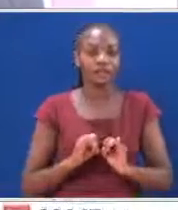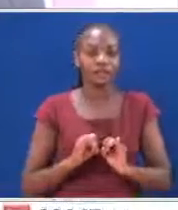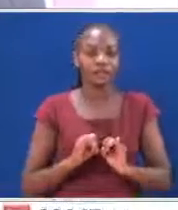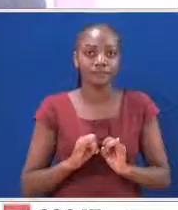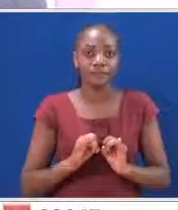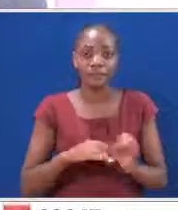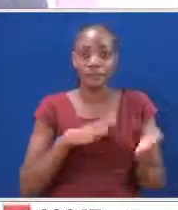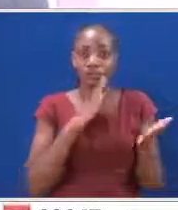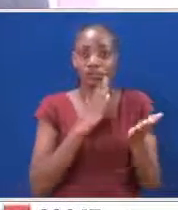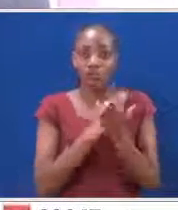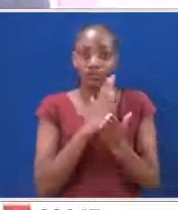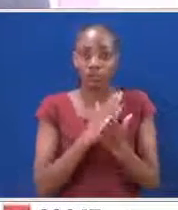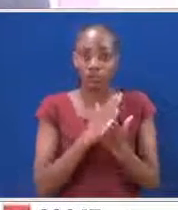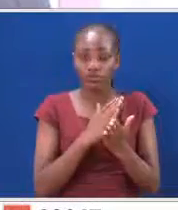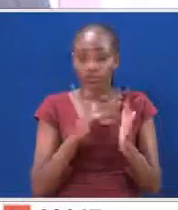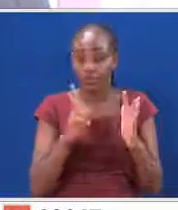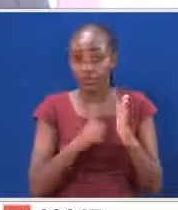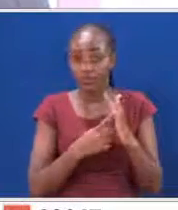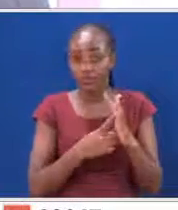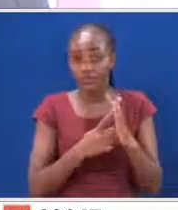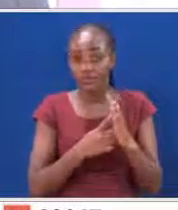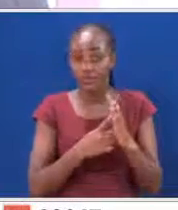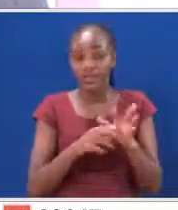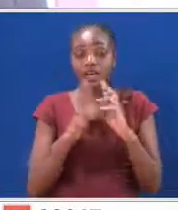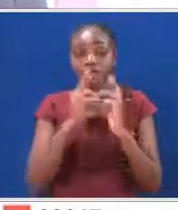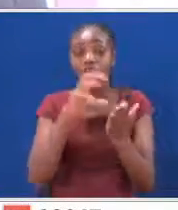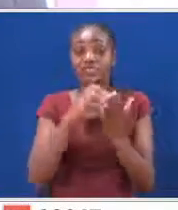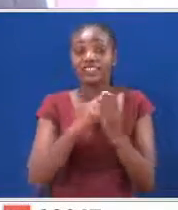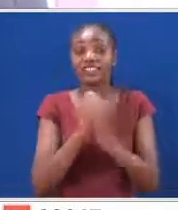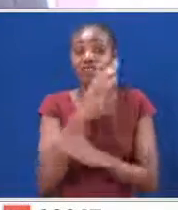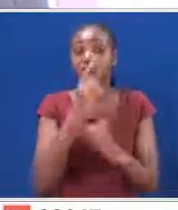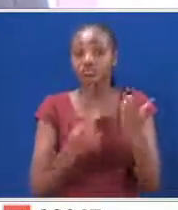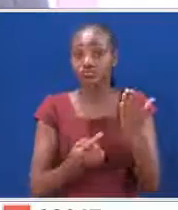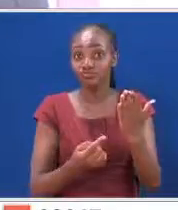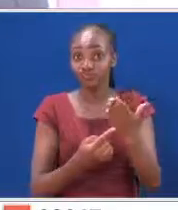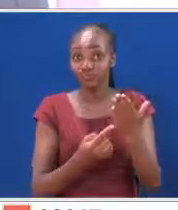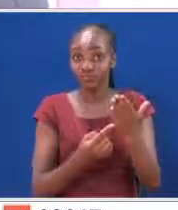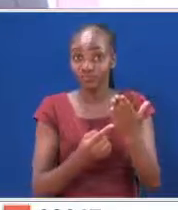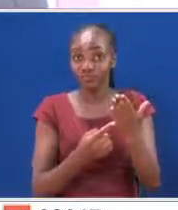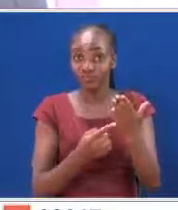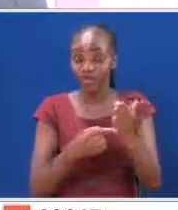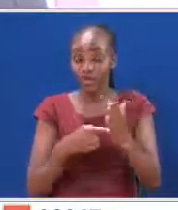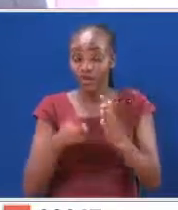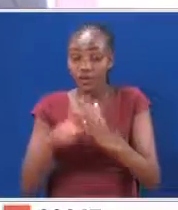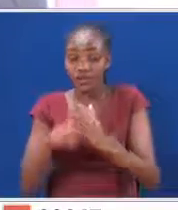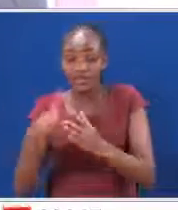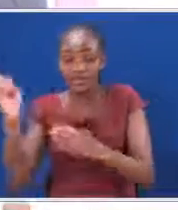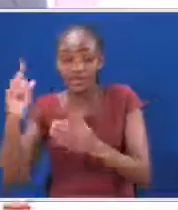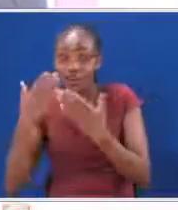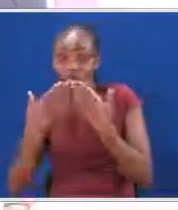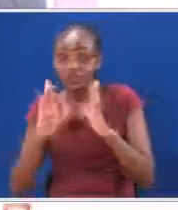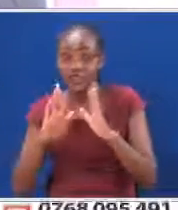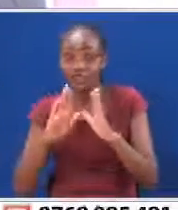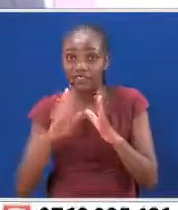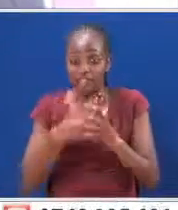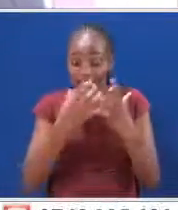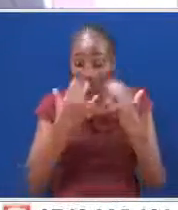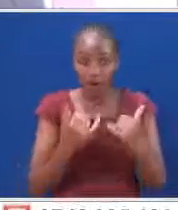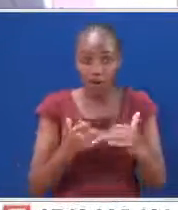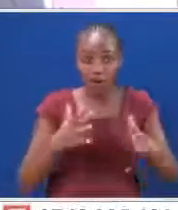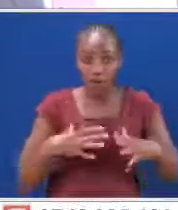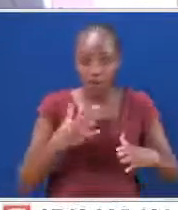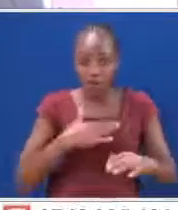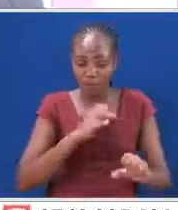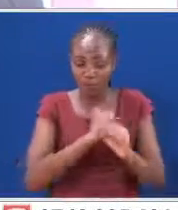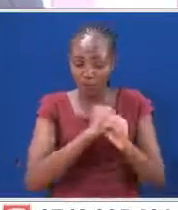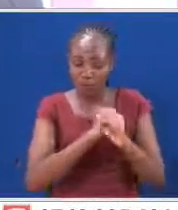to start electronic filing everywhere. You know, we limited it to Nairobi. As we speak, my people are